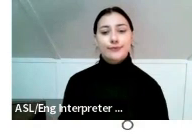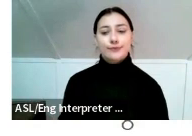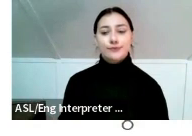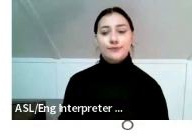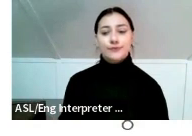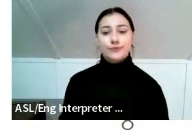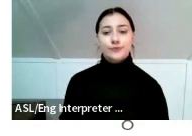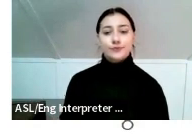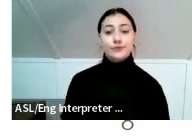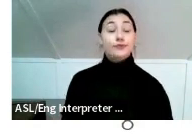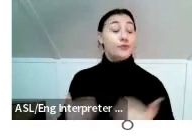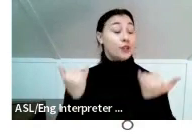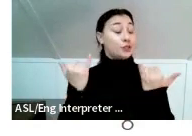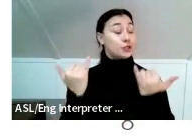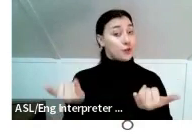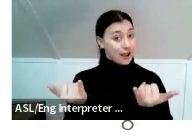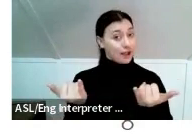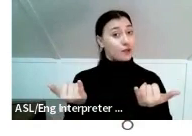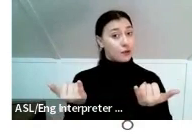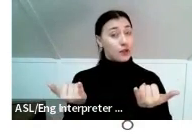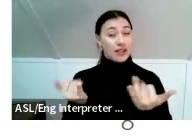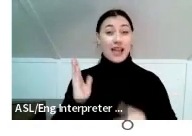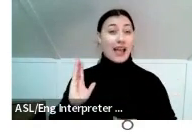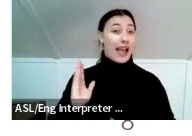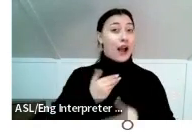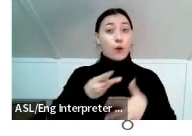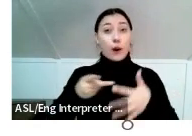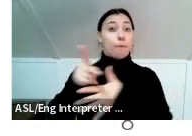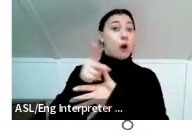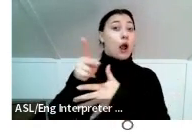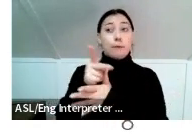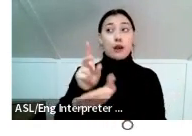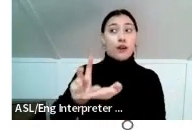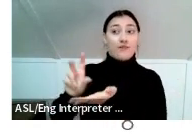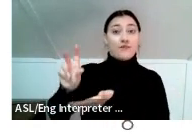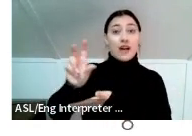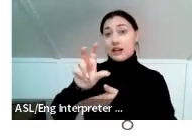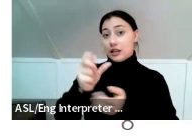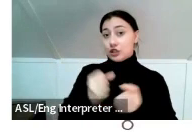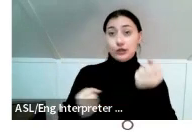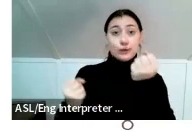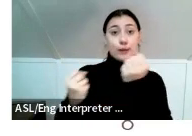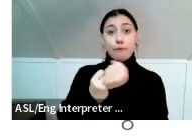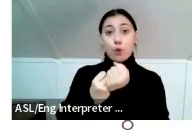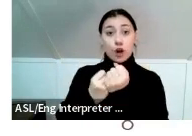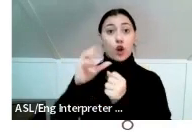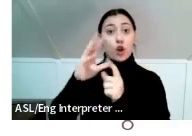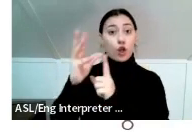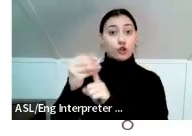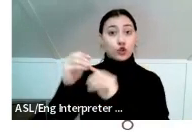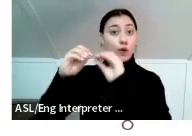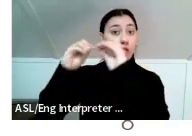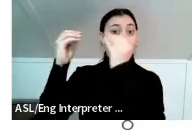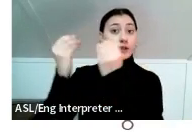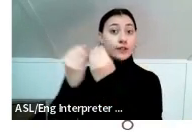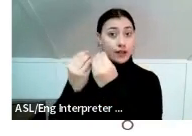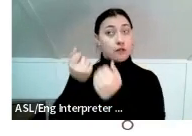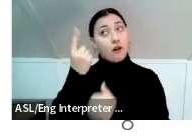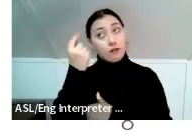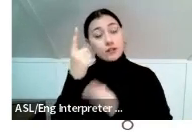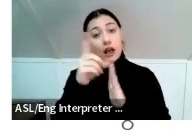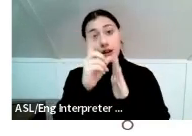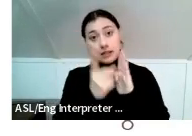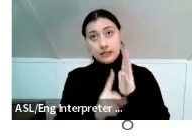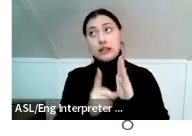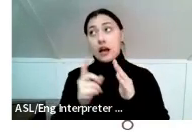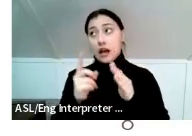So this is now our primary funding program to support cultural organizations. Like I said, the program was designed